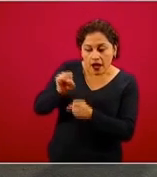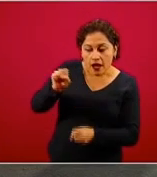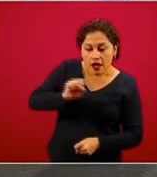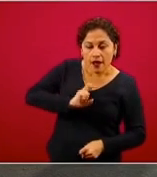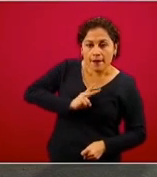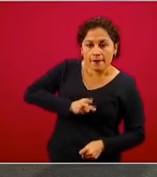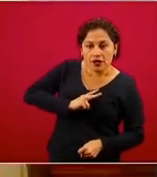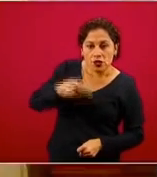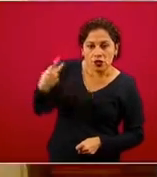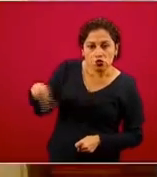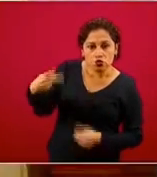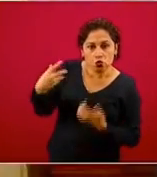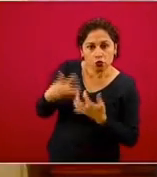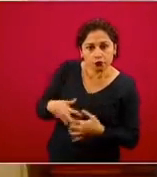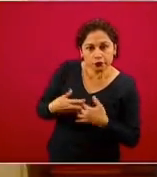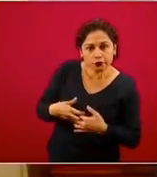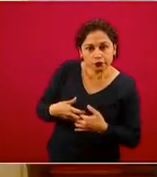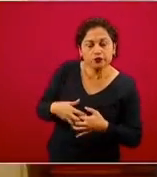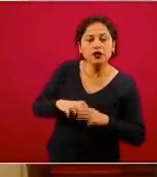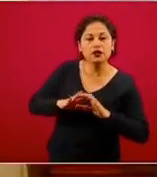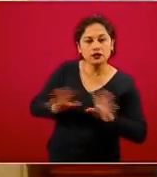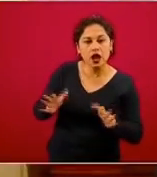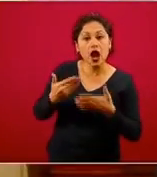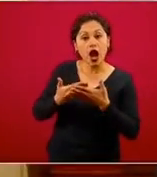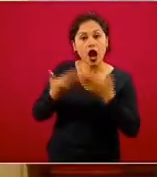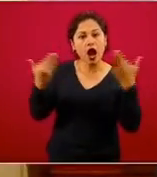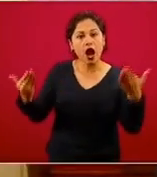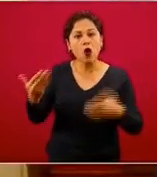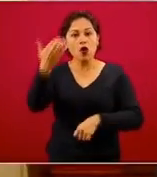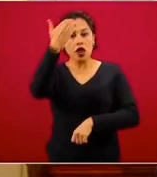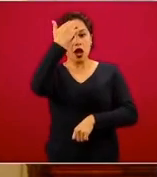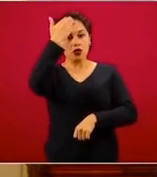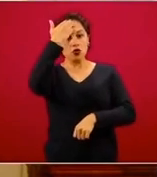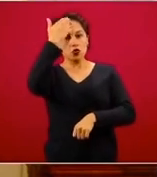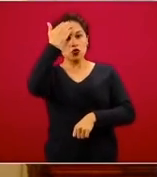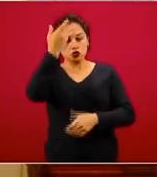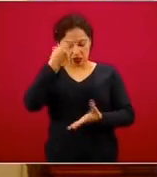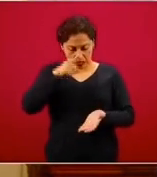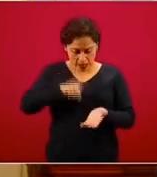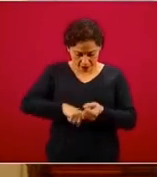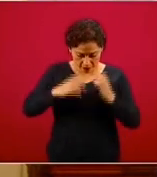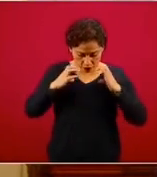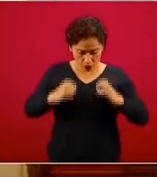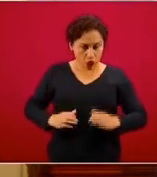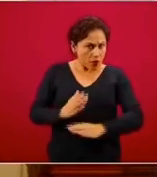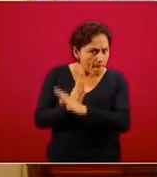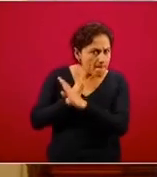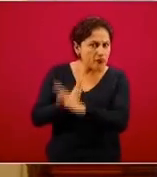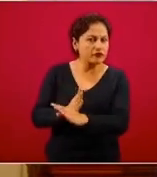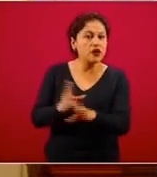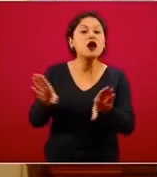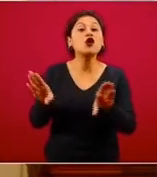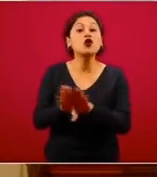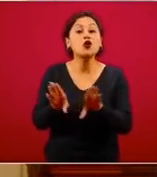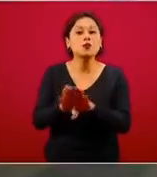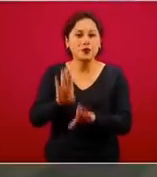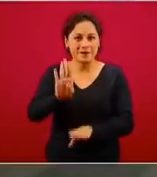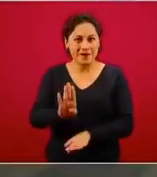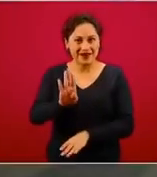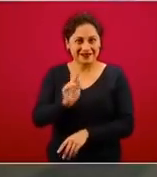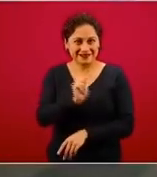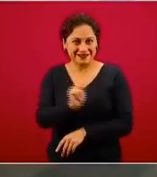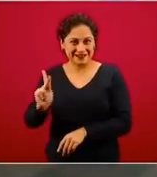results when applying it to the human body. Now, we already got to meet